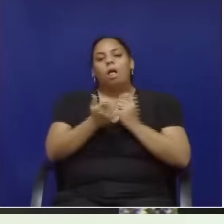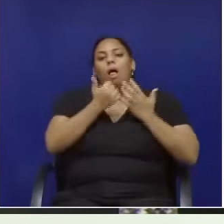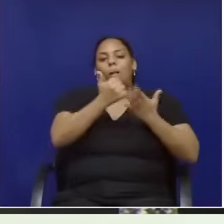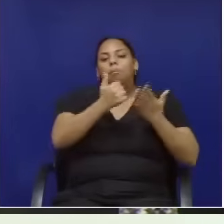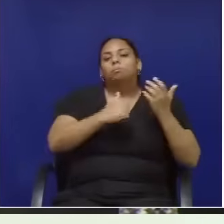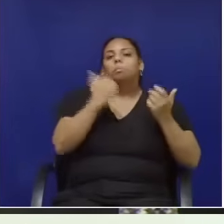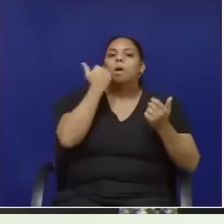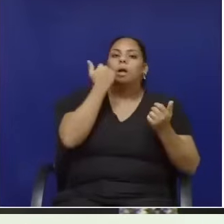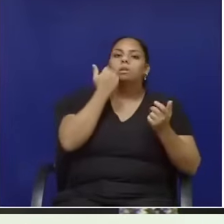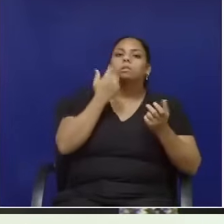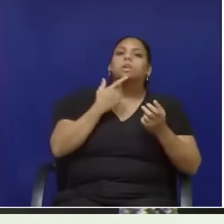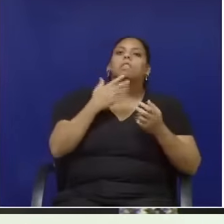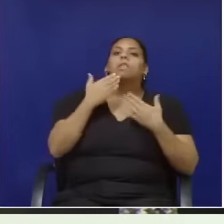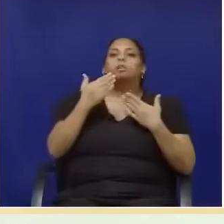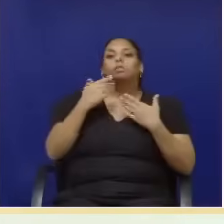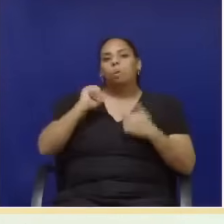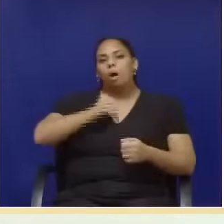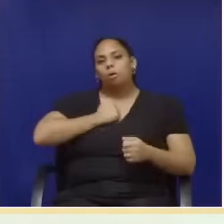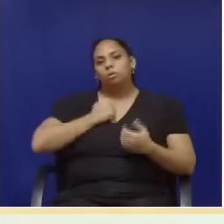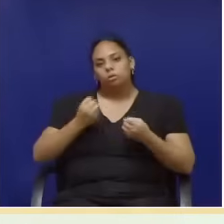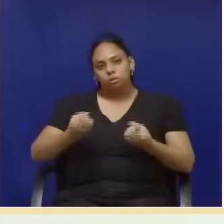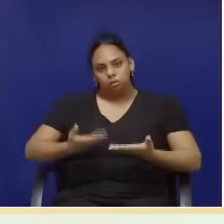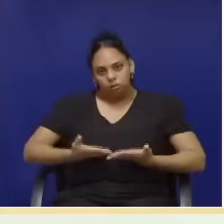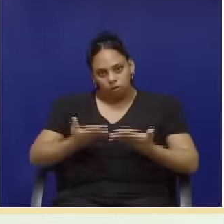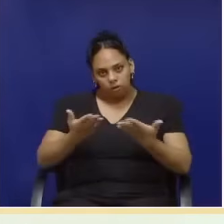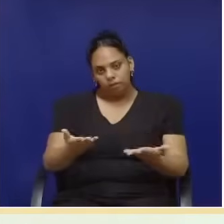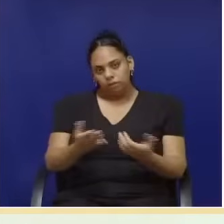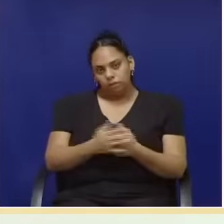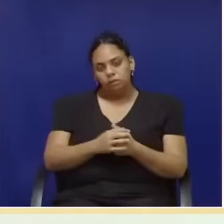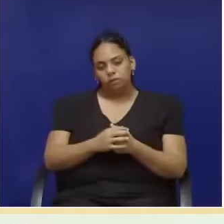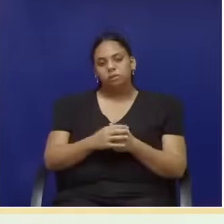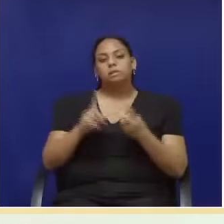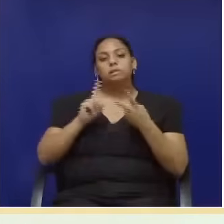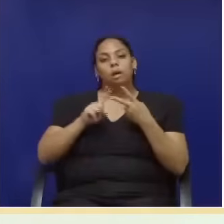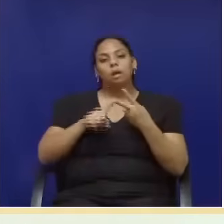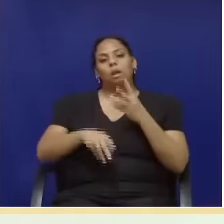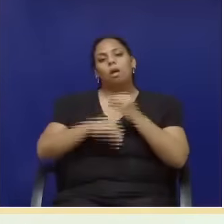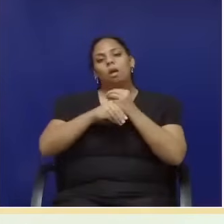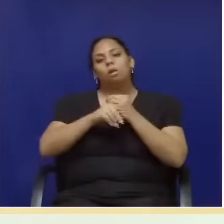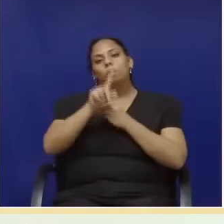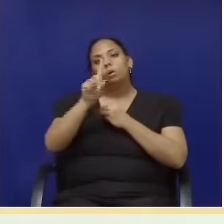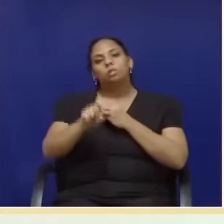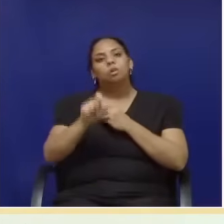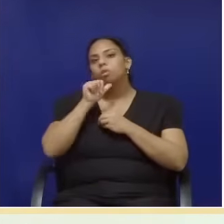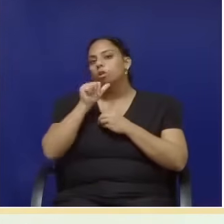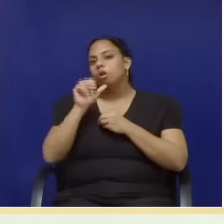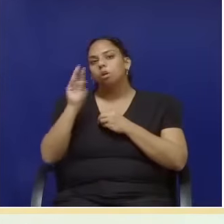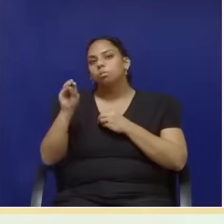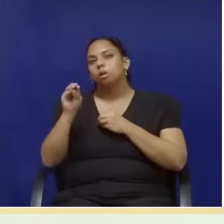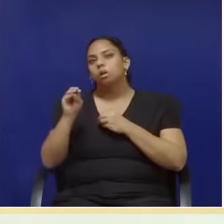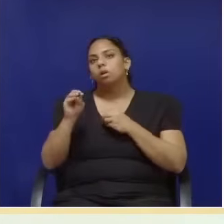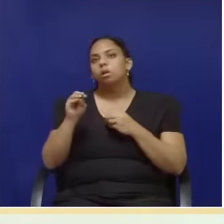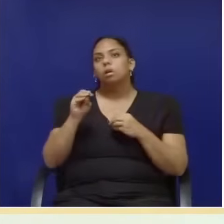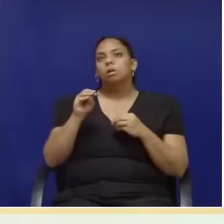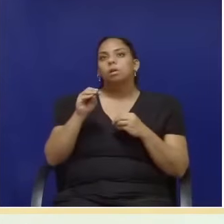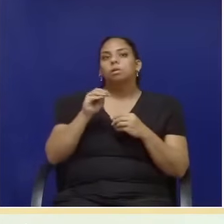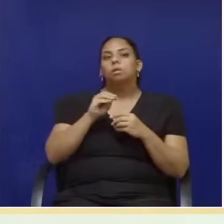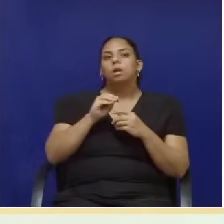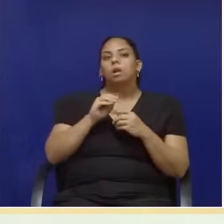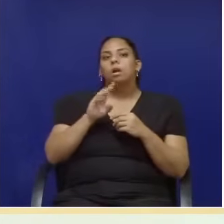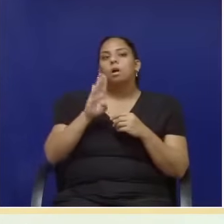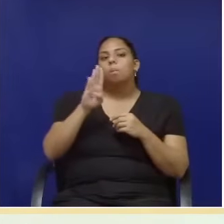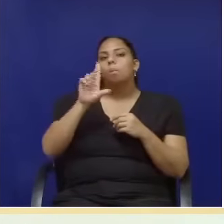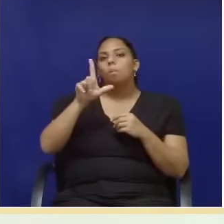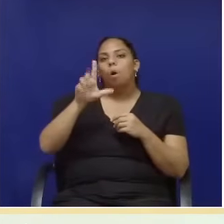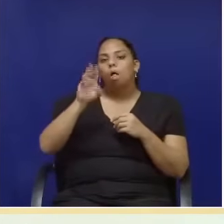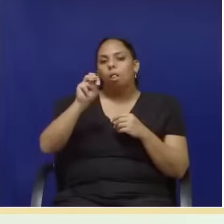efforts. Thank you. Thank you. The second supplementary question will be asked by Honorable Bolman.